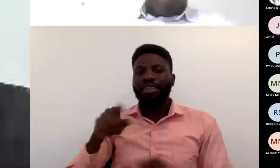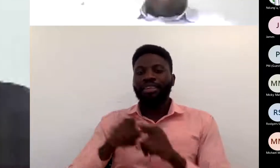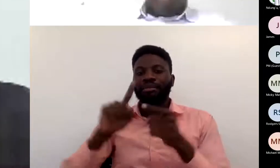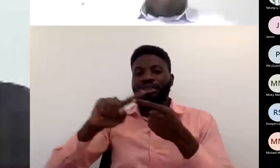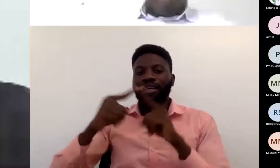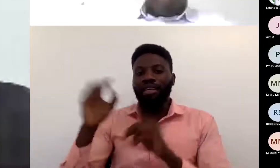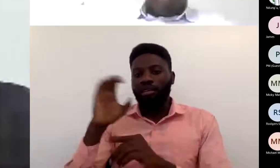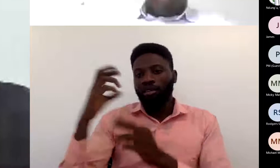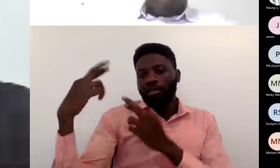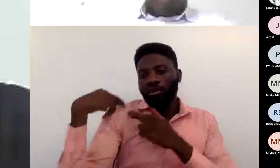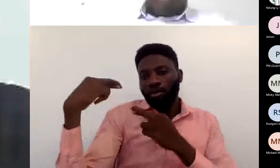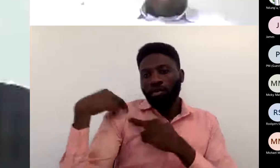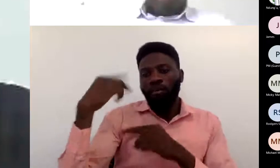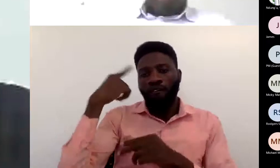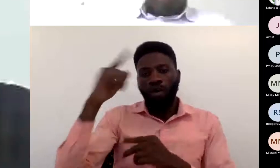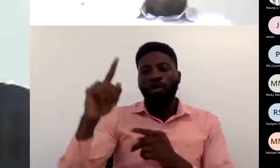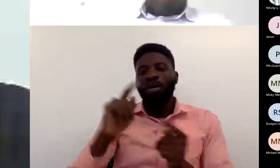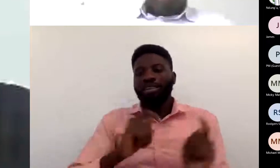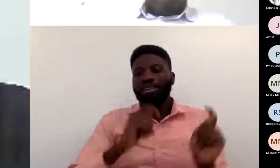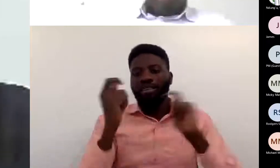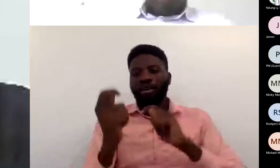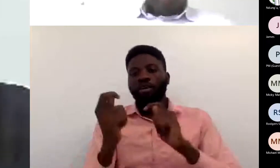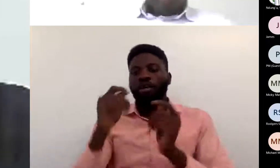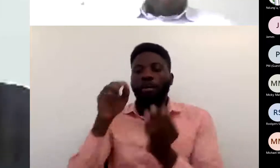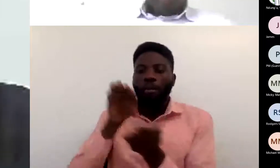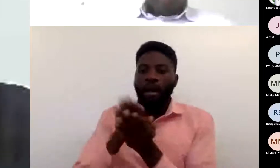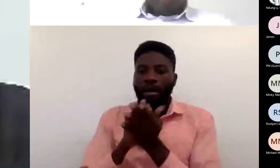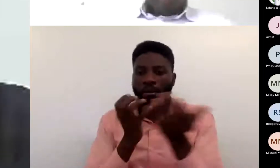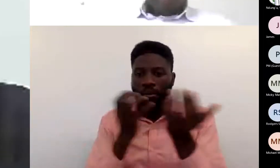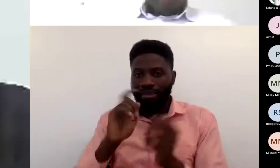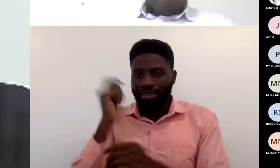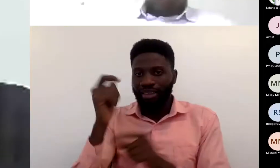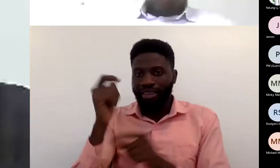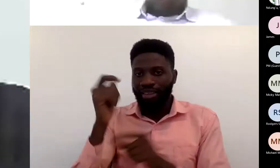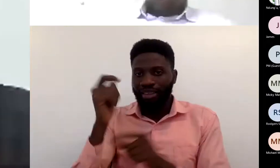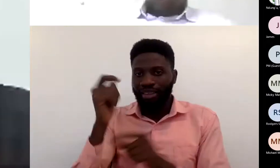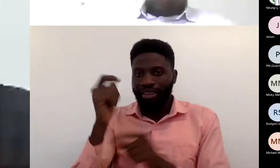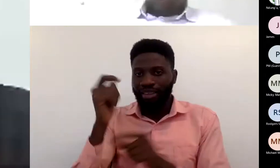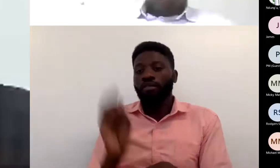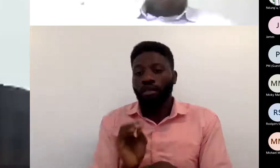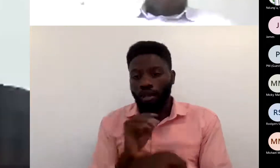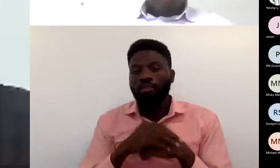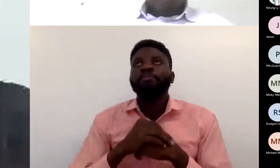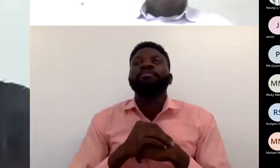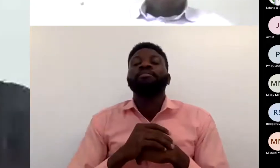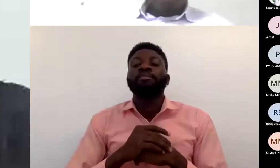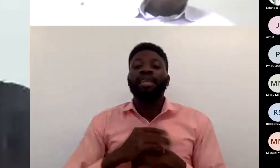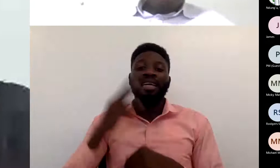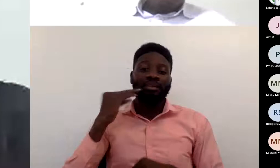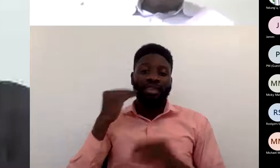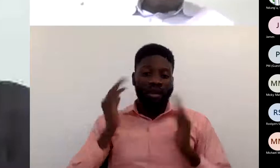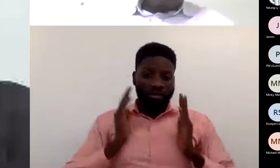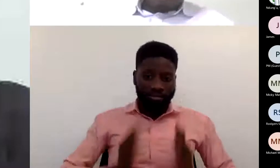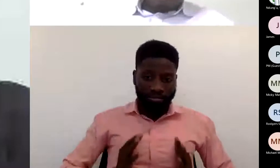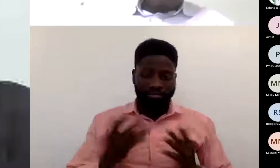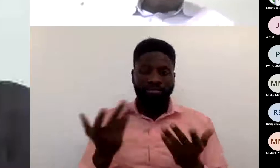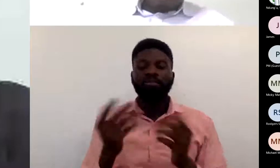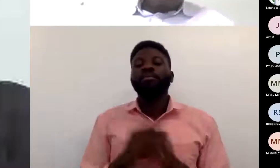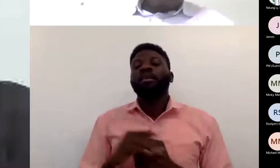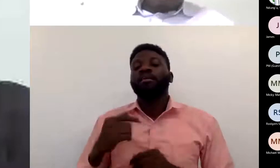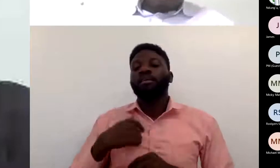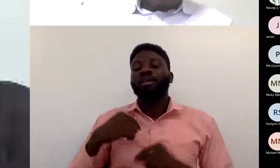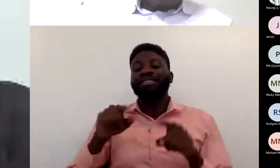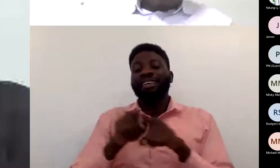the transaction banking business in Kenya and East Africa. And in terms of my experience, I did